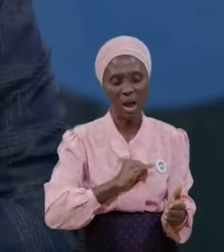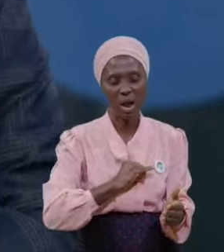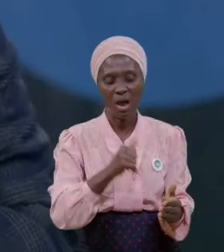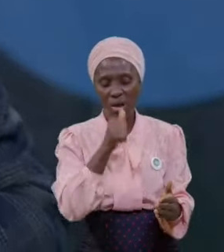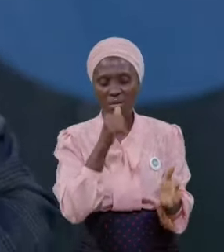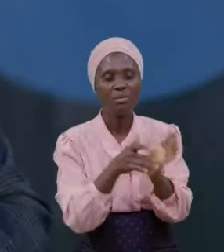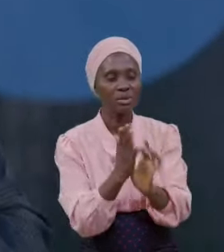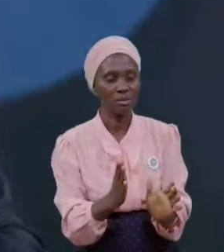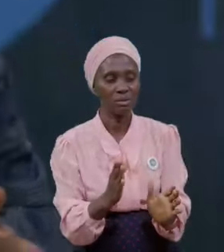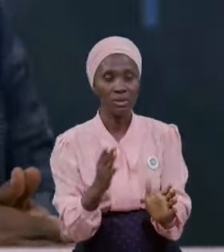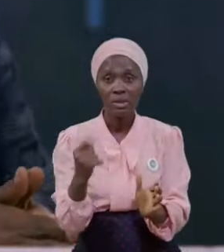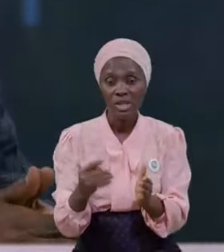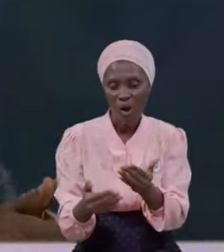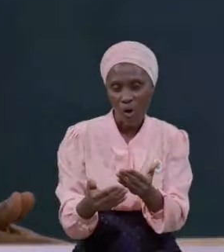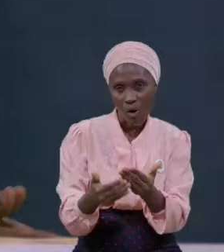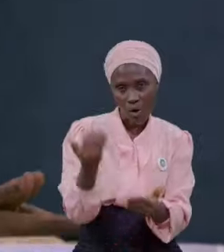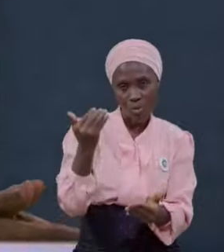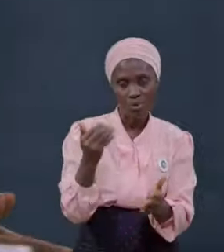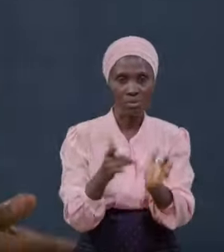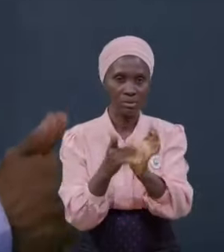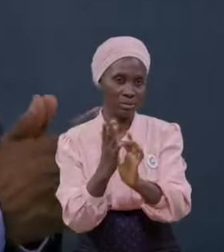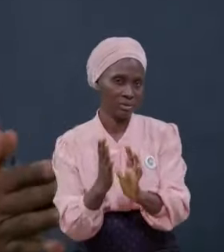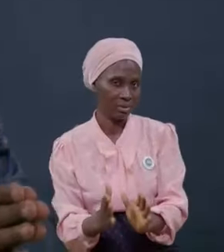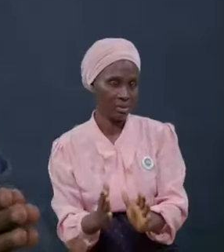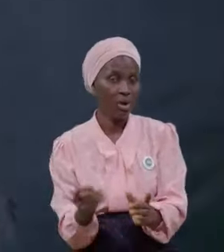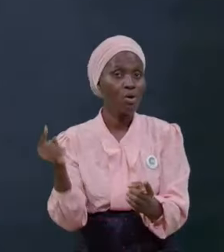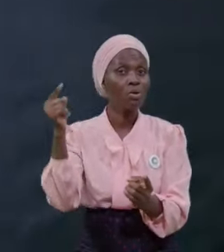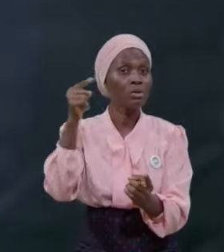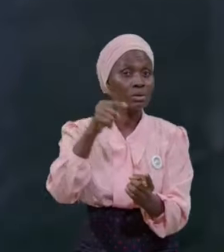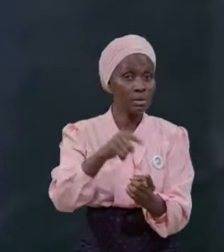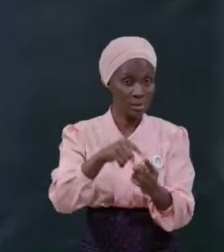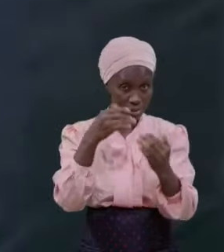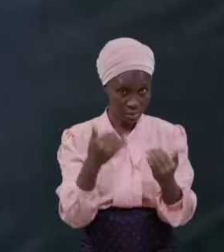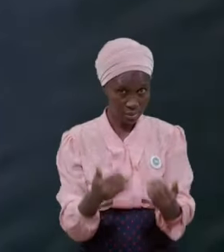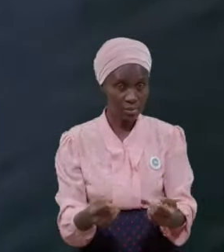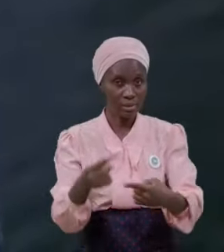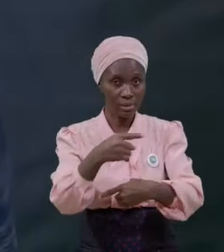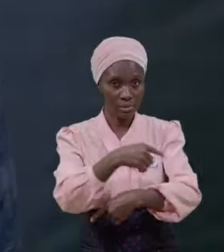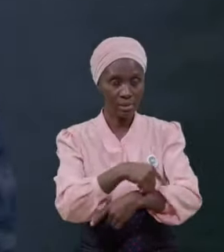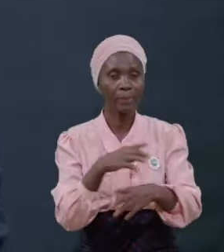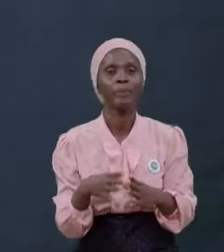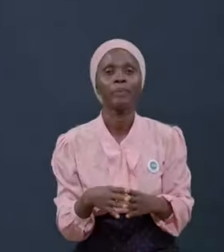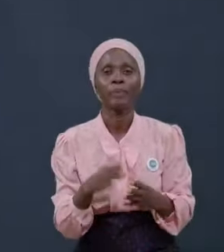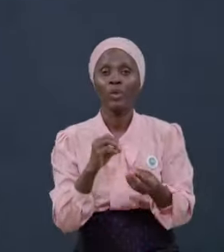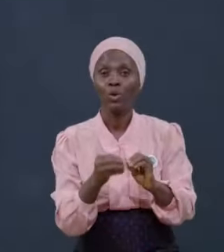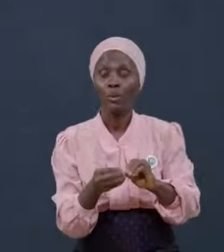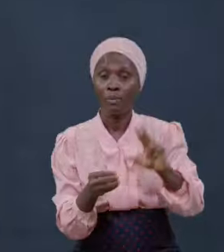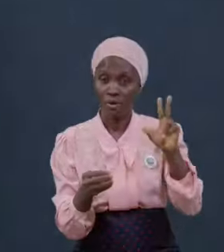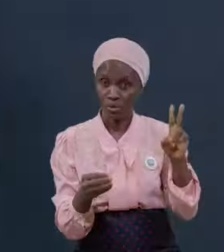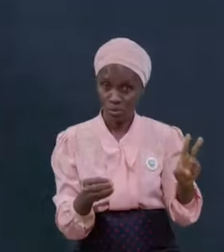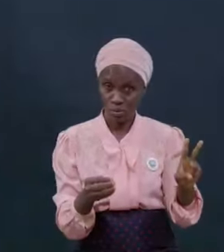Christian until this day. Number two, the actual